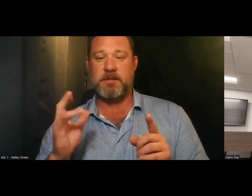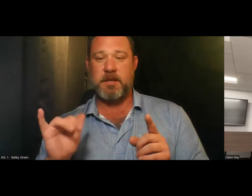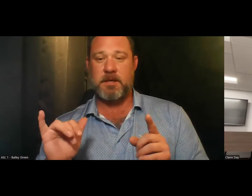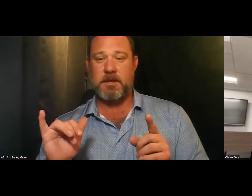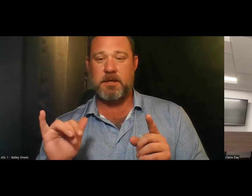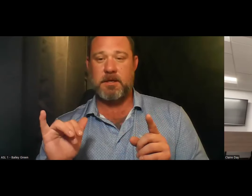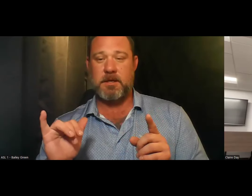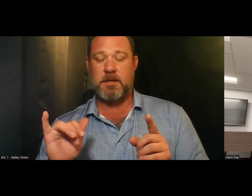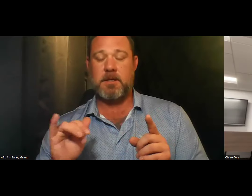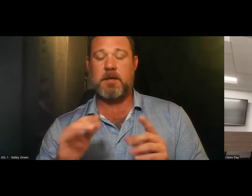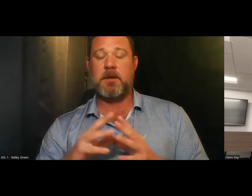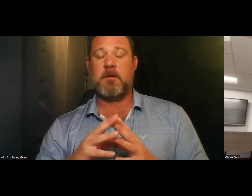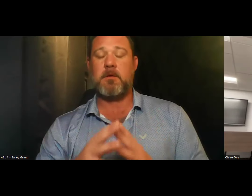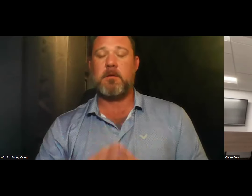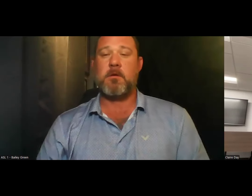great is that